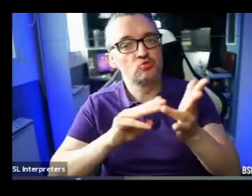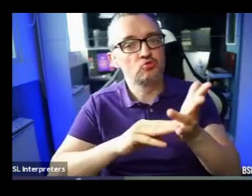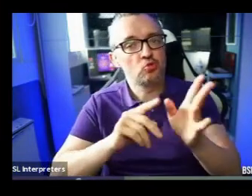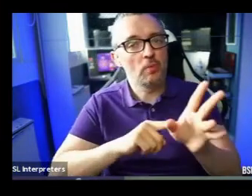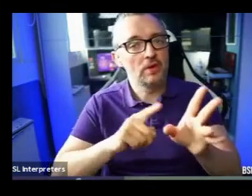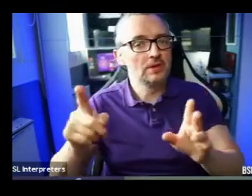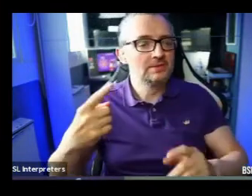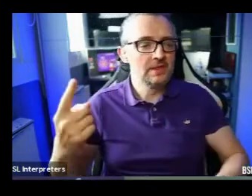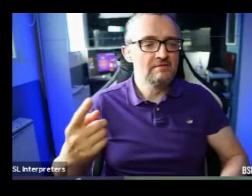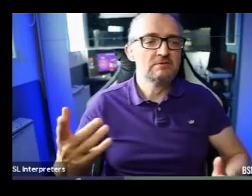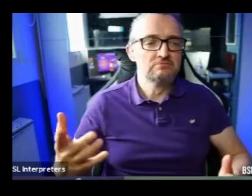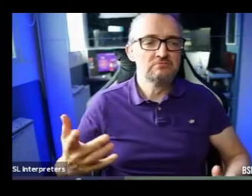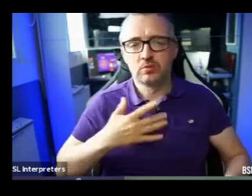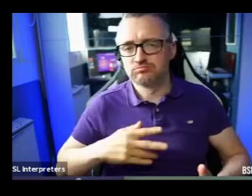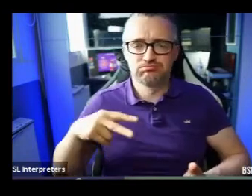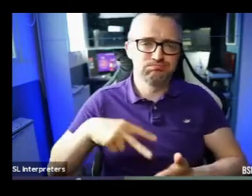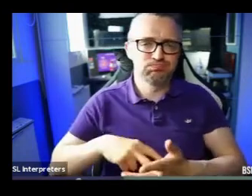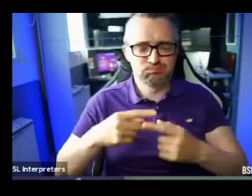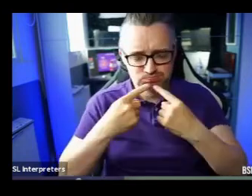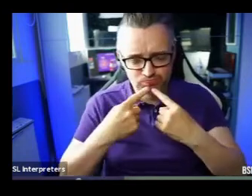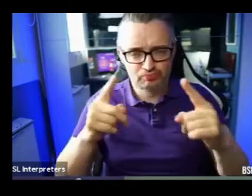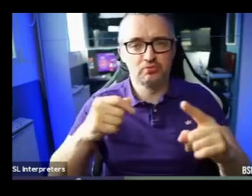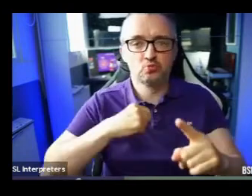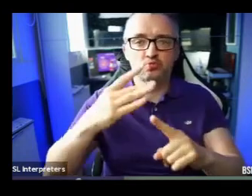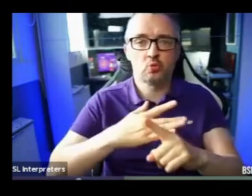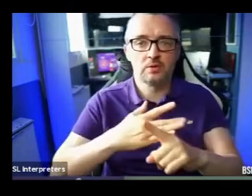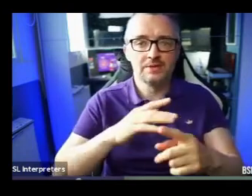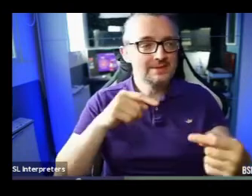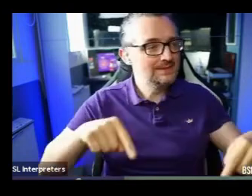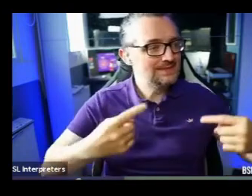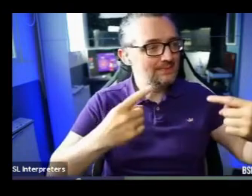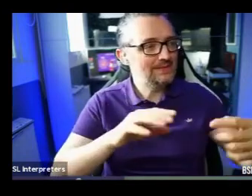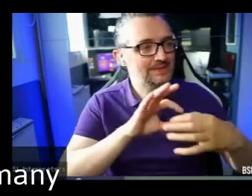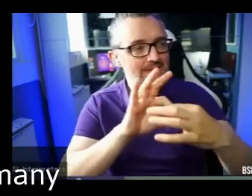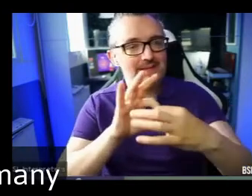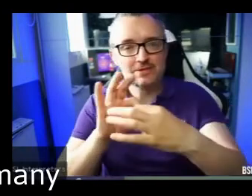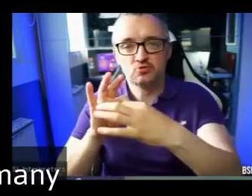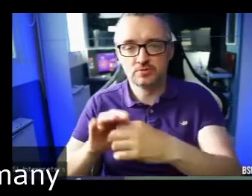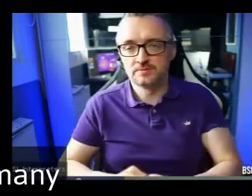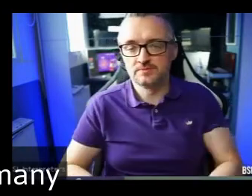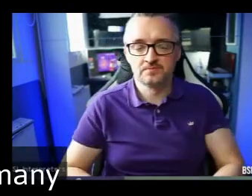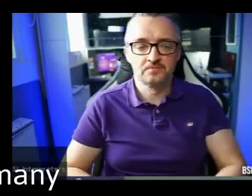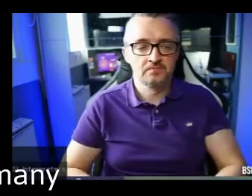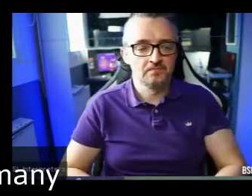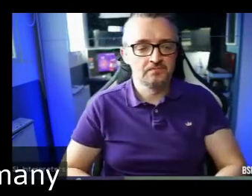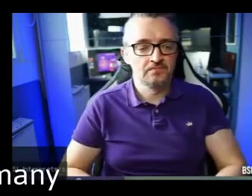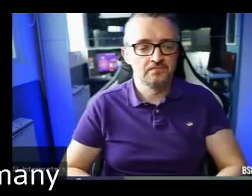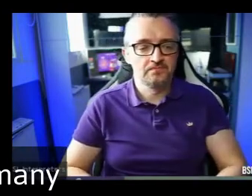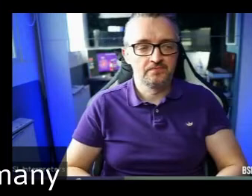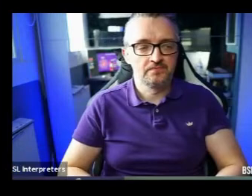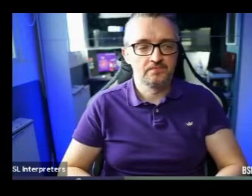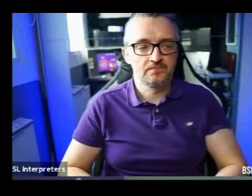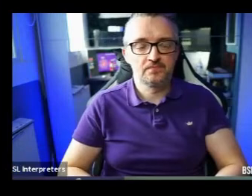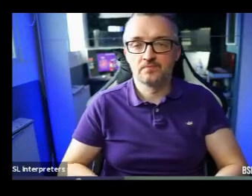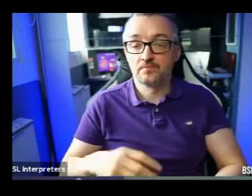Tommy, who have been prepared to stand up, tell their story, engage in the debate, and really fight for the rights of many other people who came